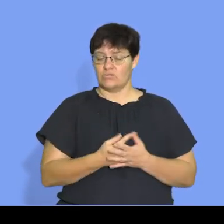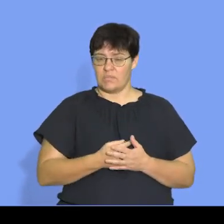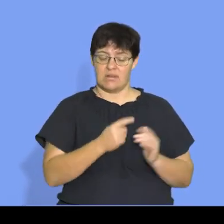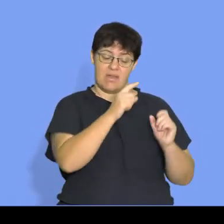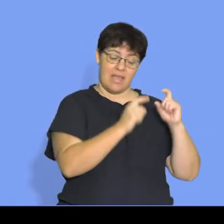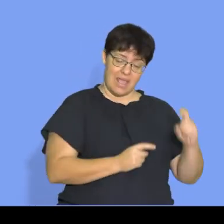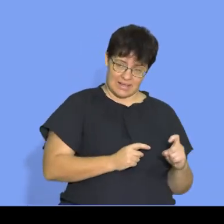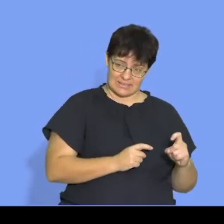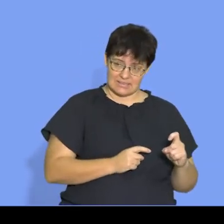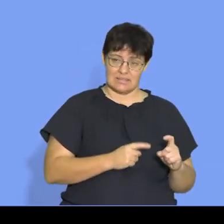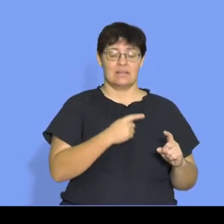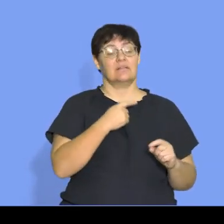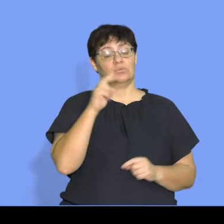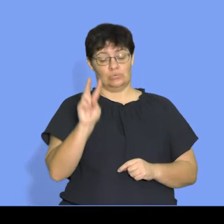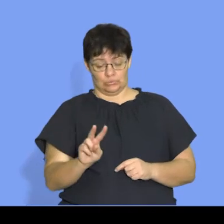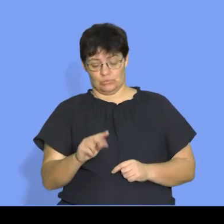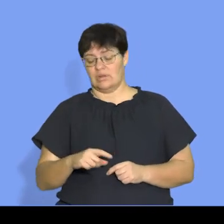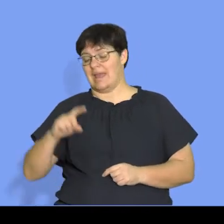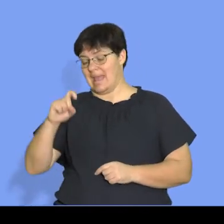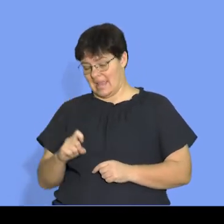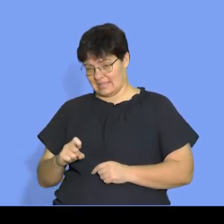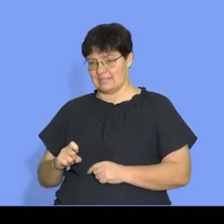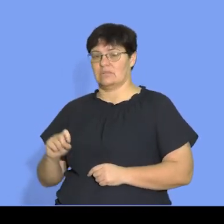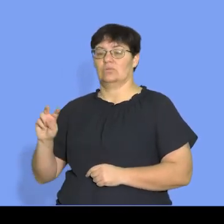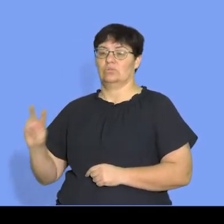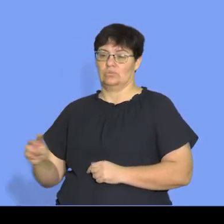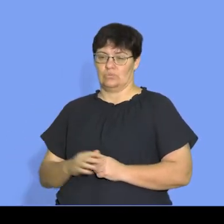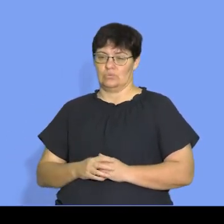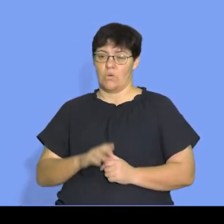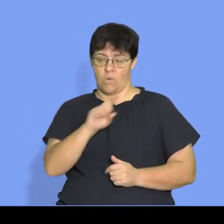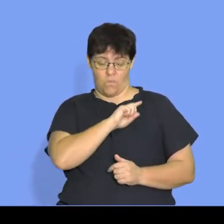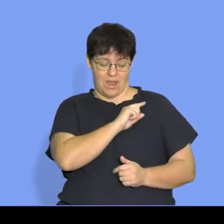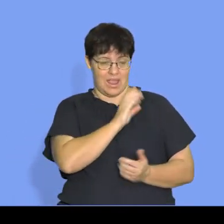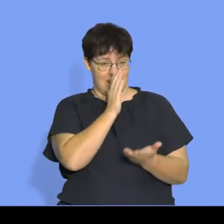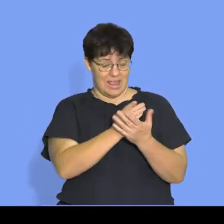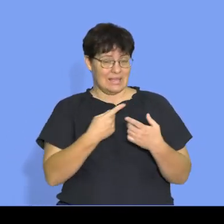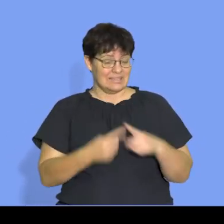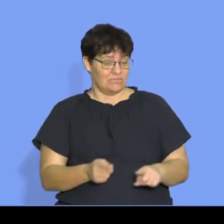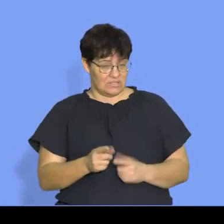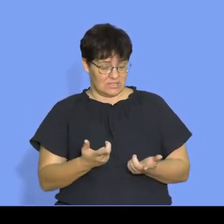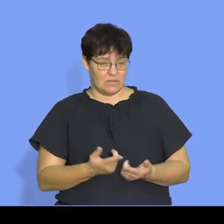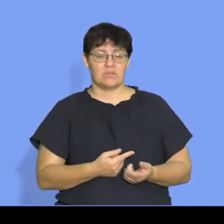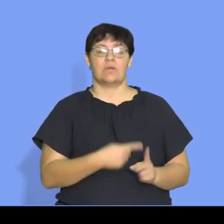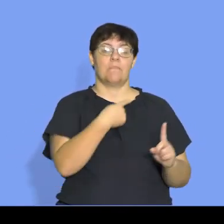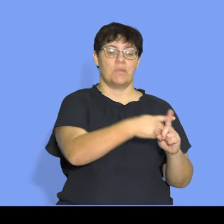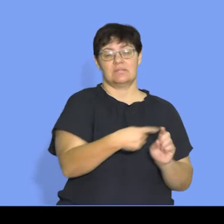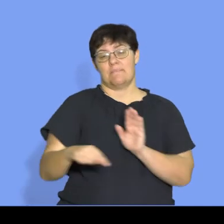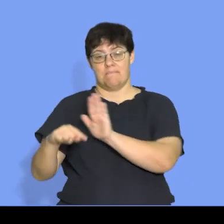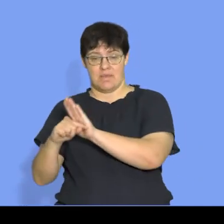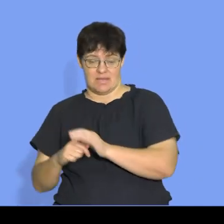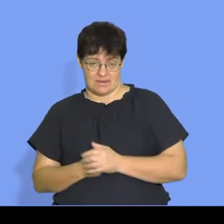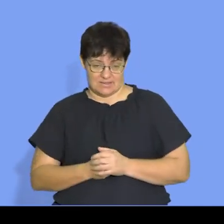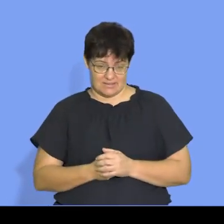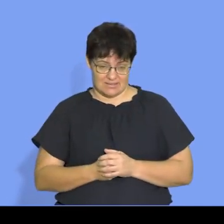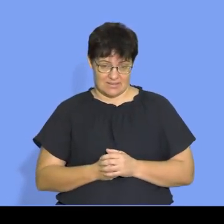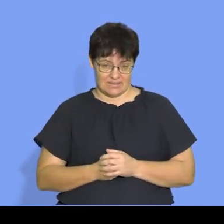2, and the other bracket will have x and 2, but because it's a difference of two squares, it must be plus and